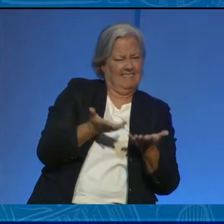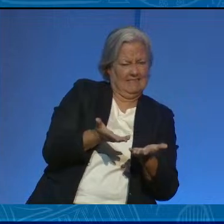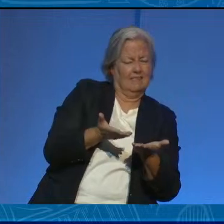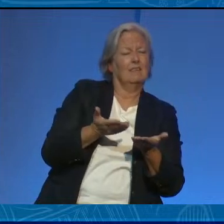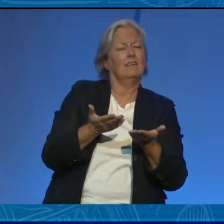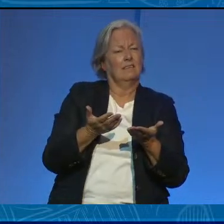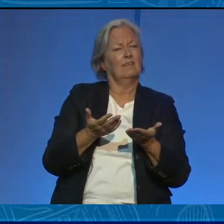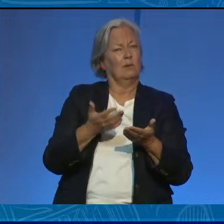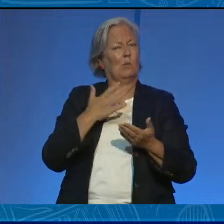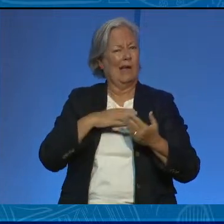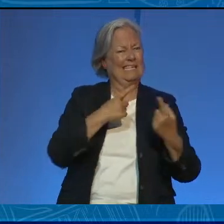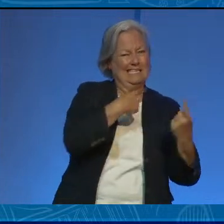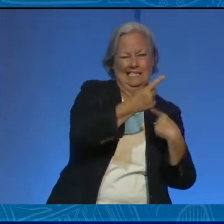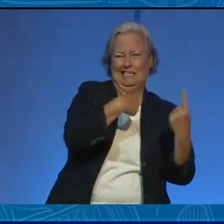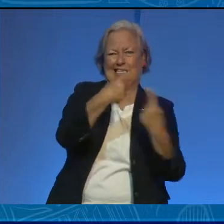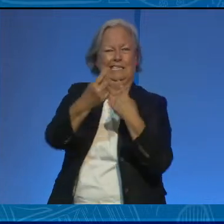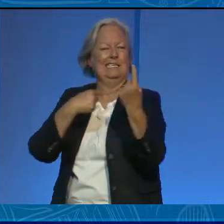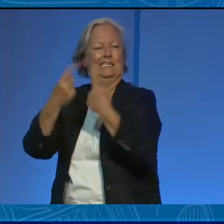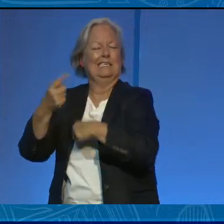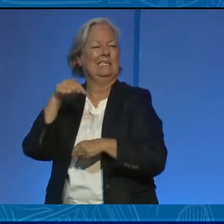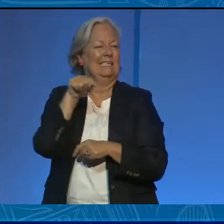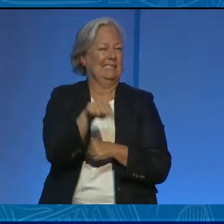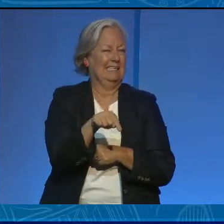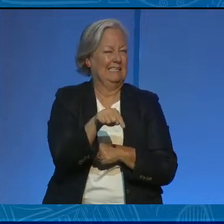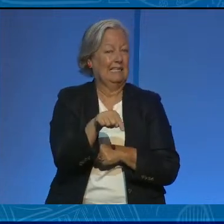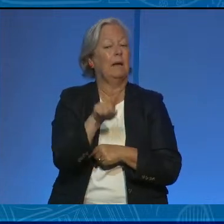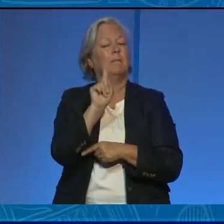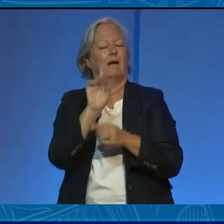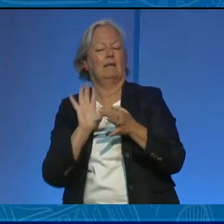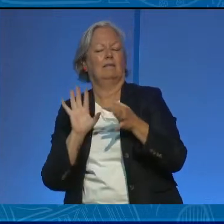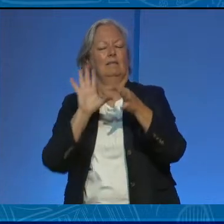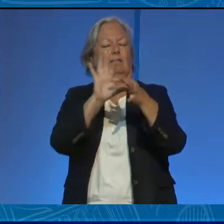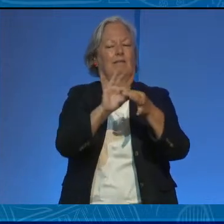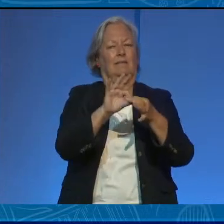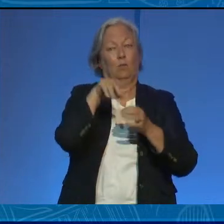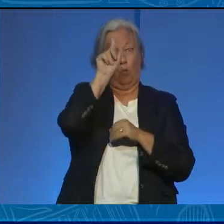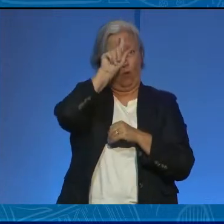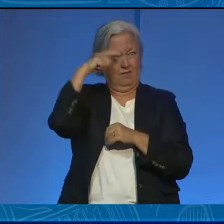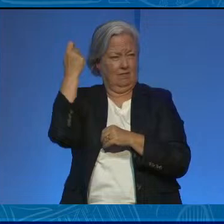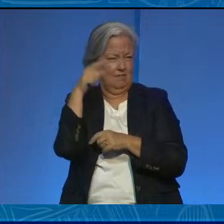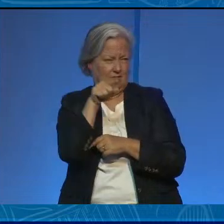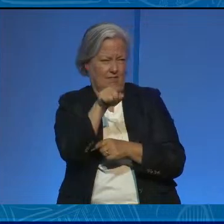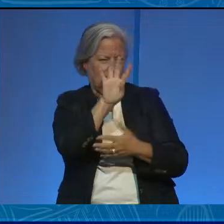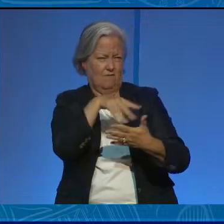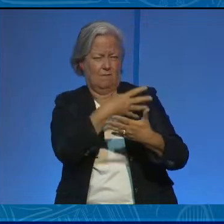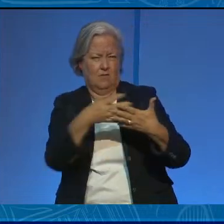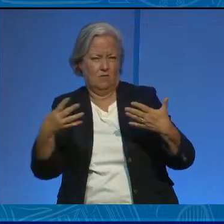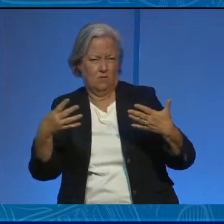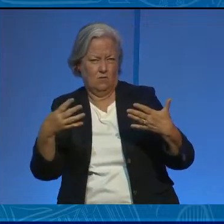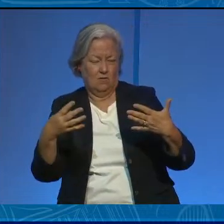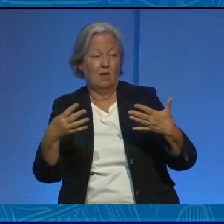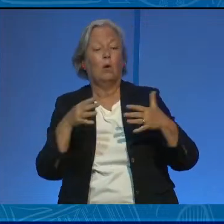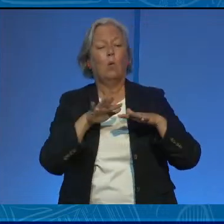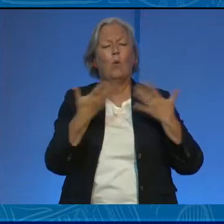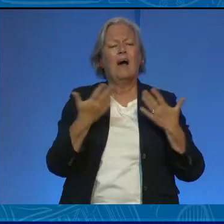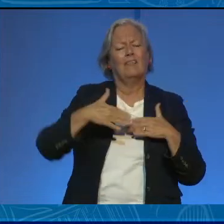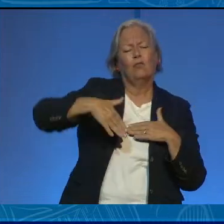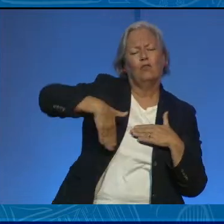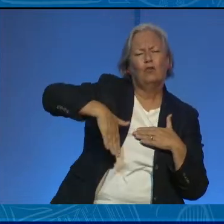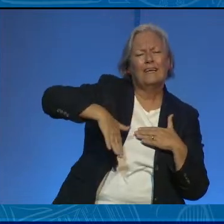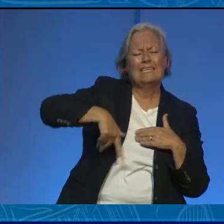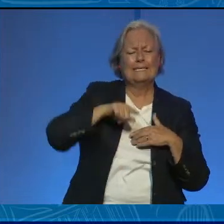General Assembly's midterm review of the Sendai Framework, while addressing remaining gaps and challenges.